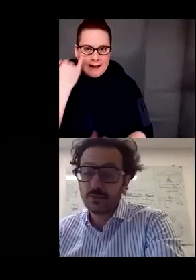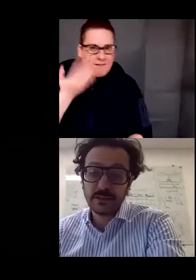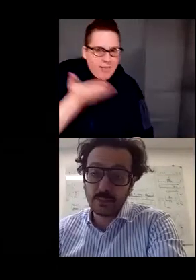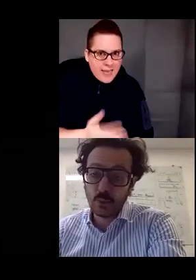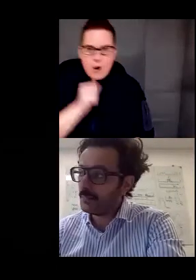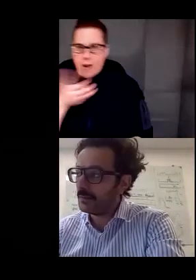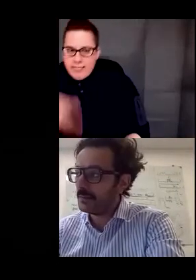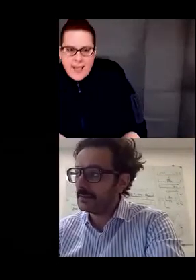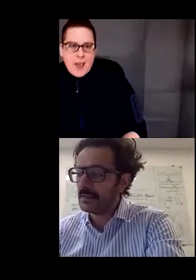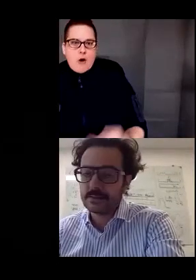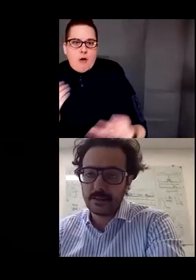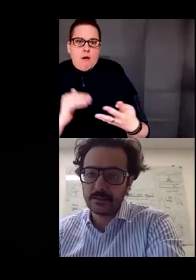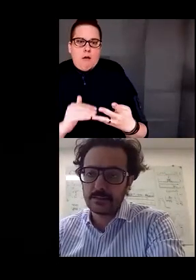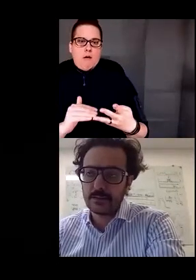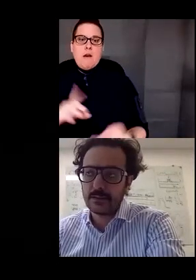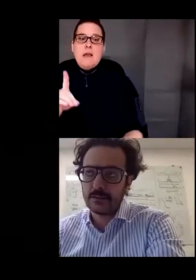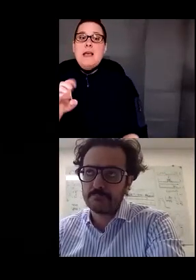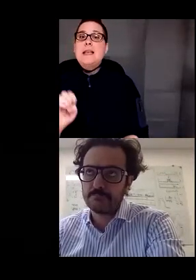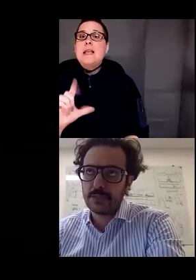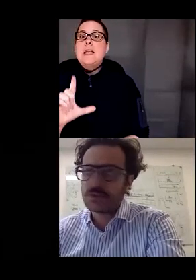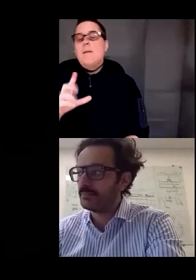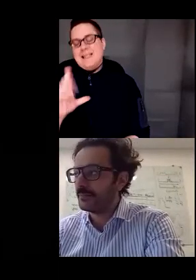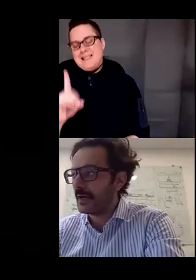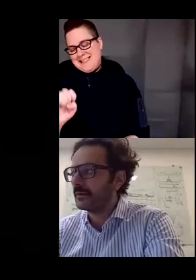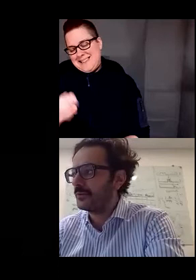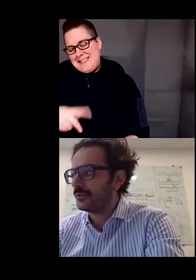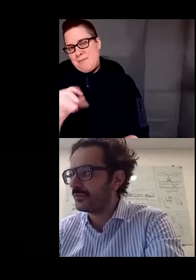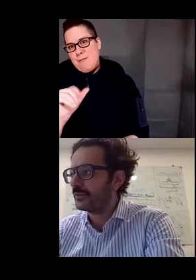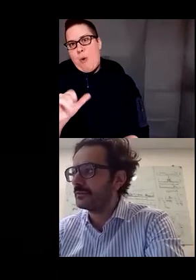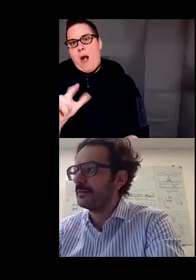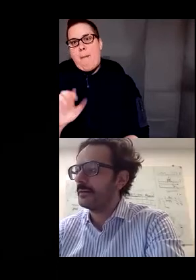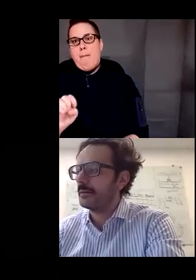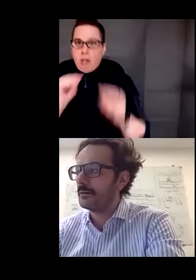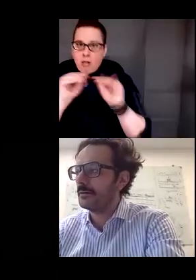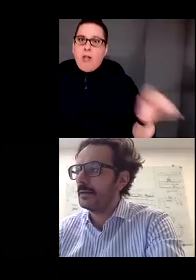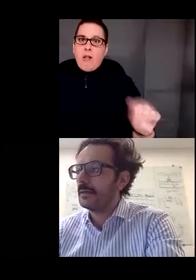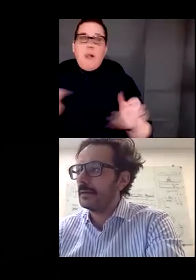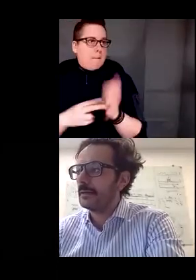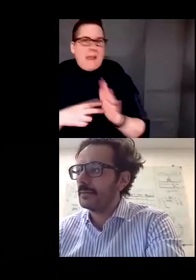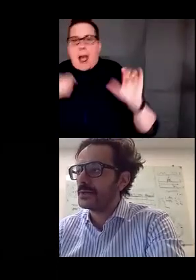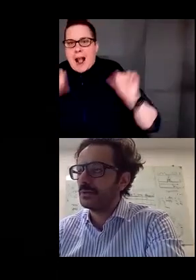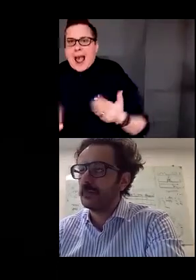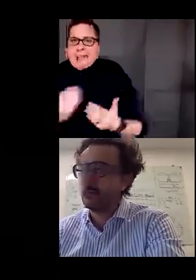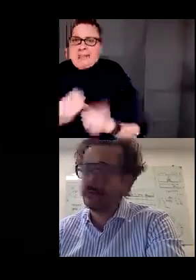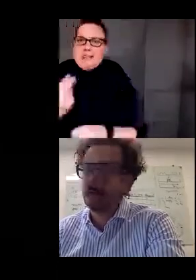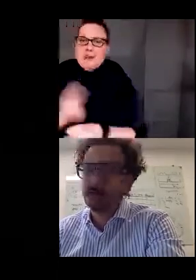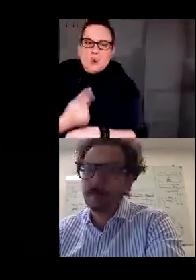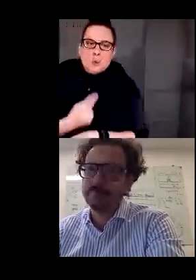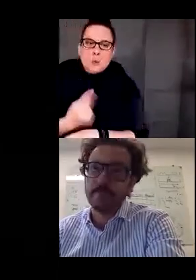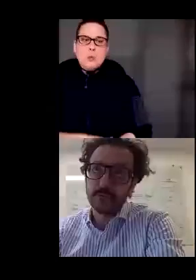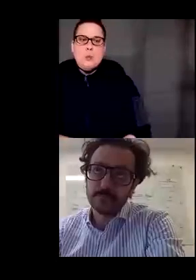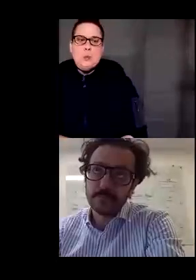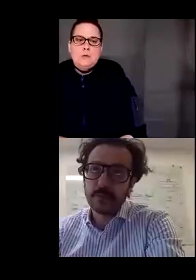It should be deployable in the sense that it should be practical to use it. It should be